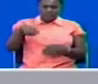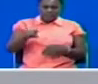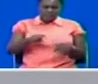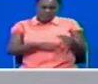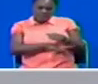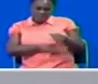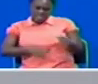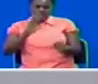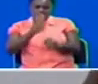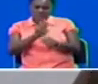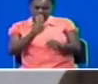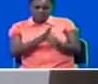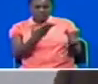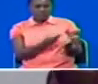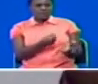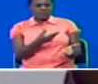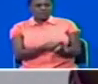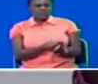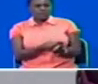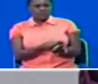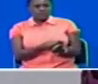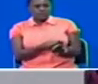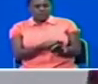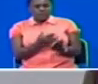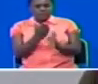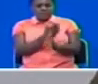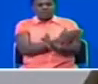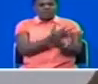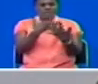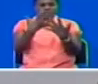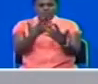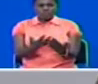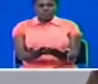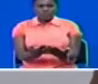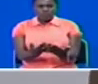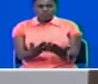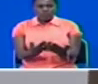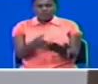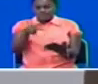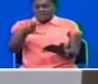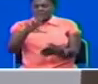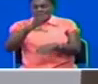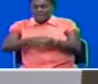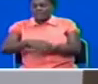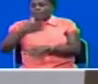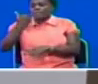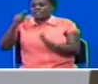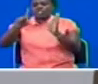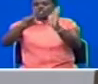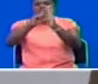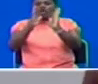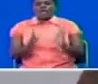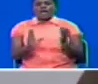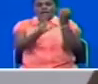money. Before you jail that person, he has employed the best lawyer in the country.